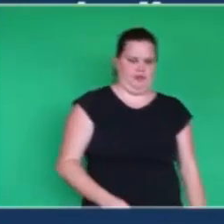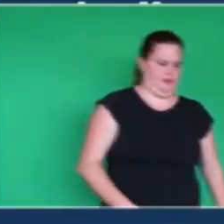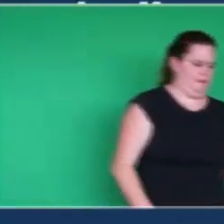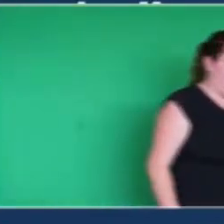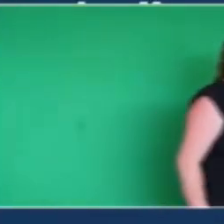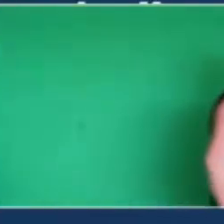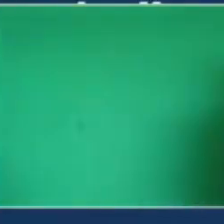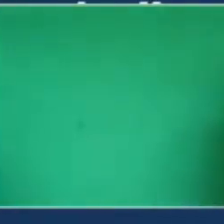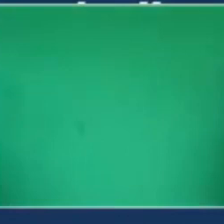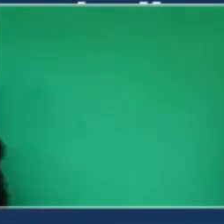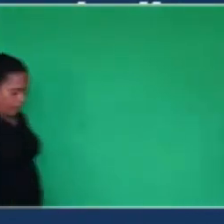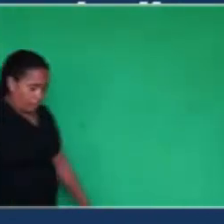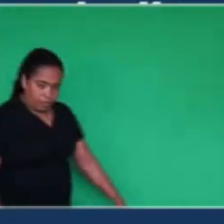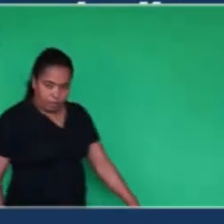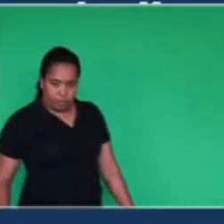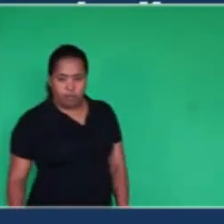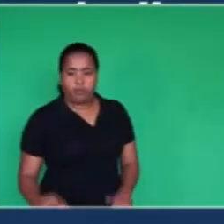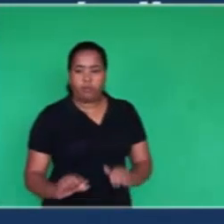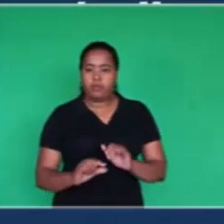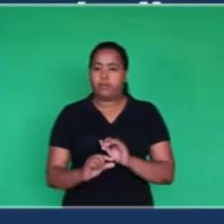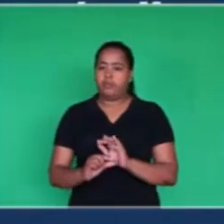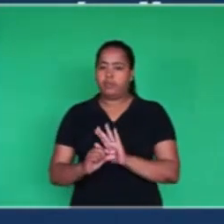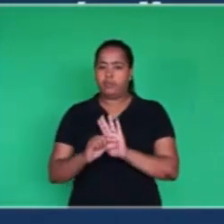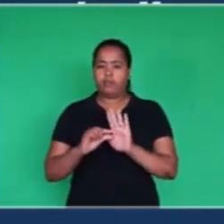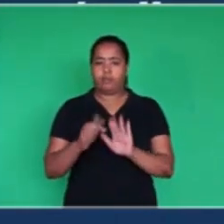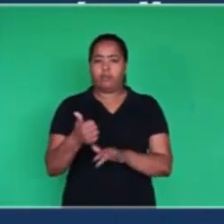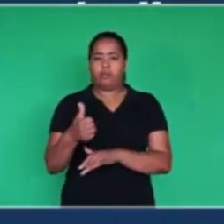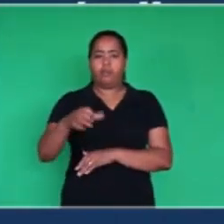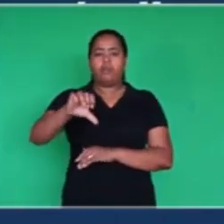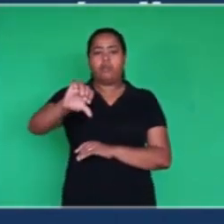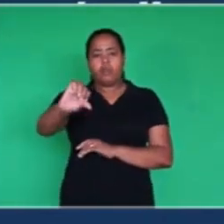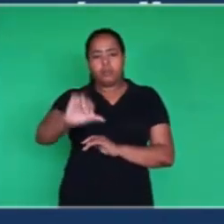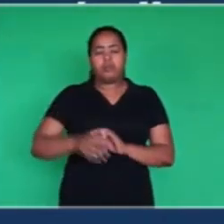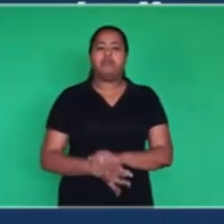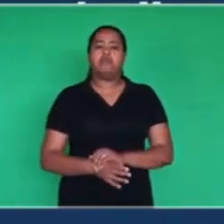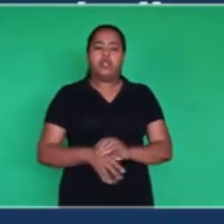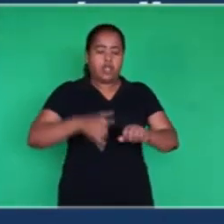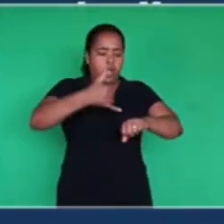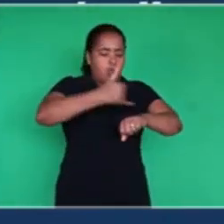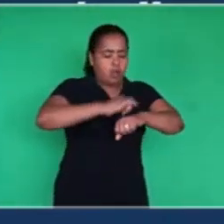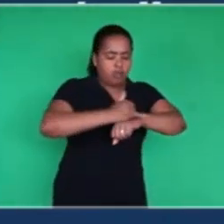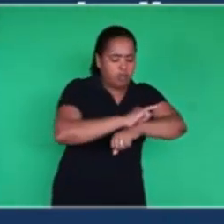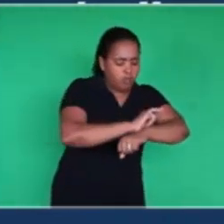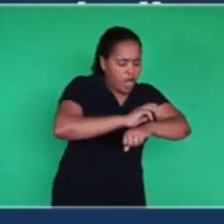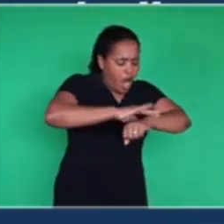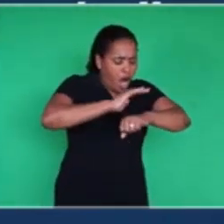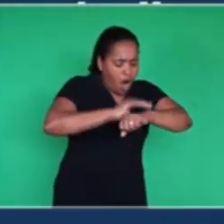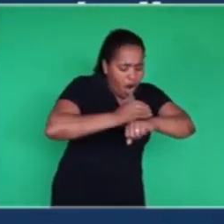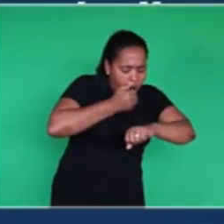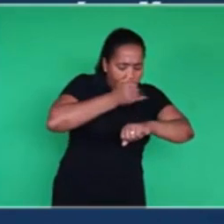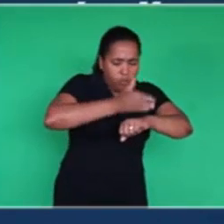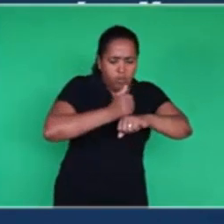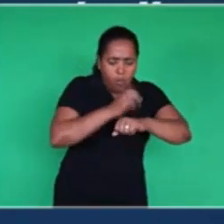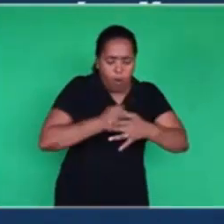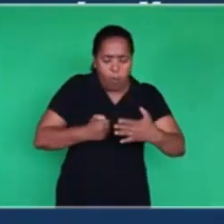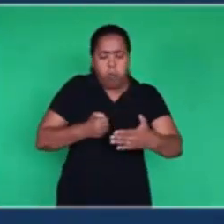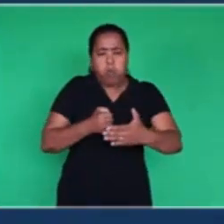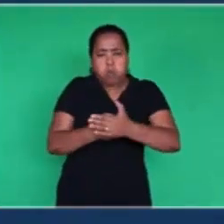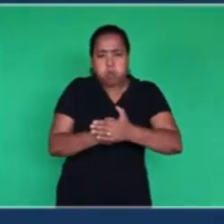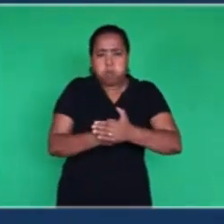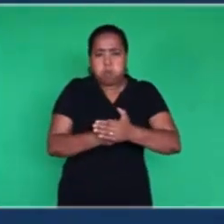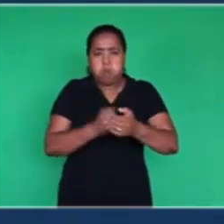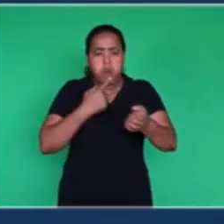Bashan. You shall eat fat till you are full, and drink blood till you are drunk, at